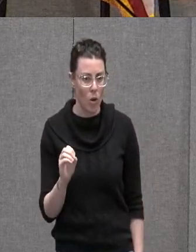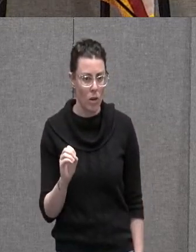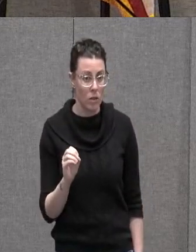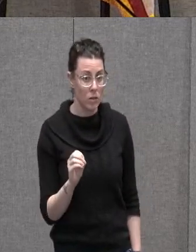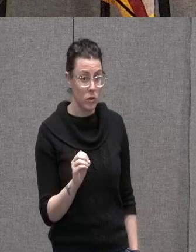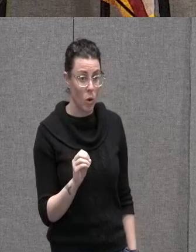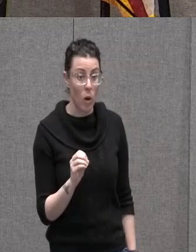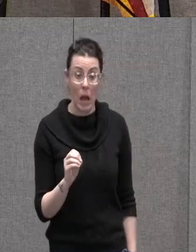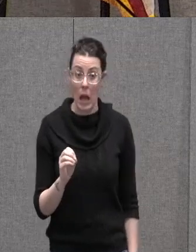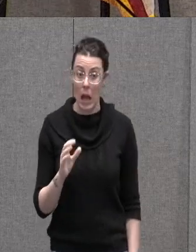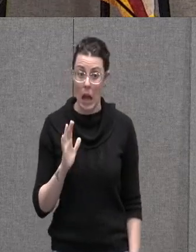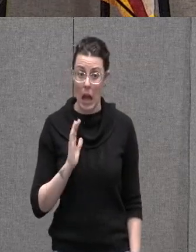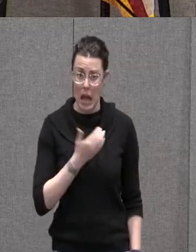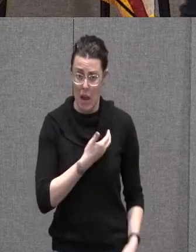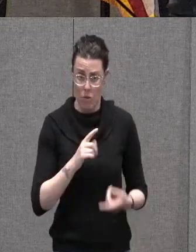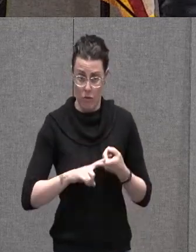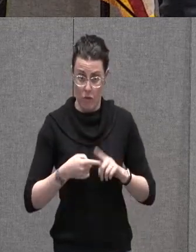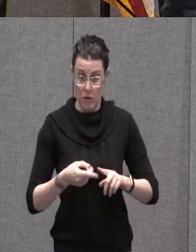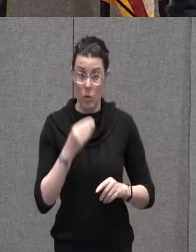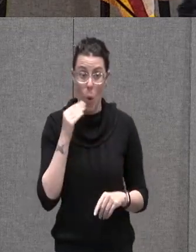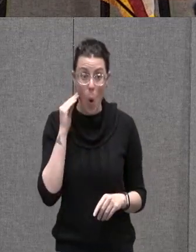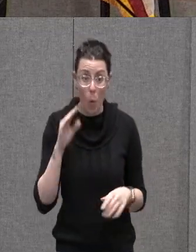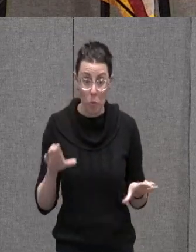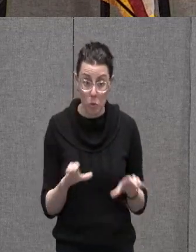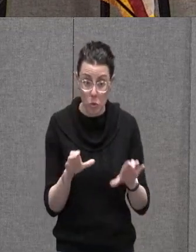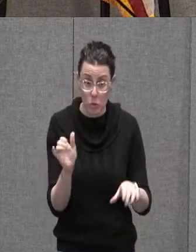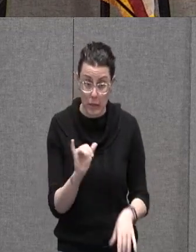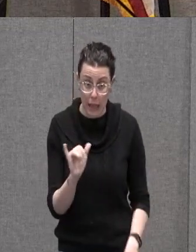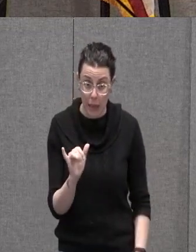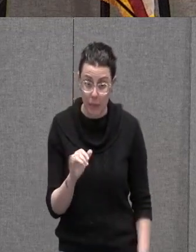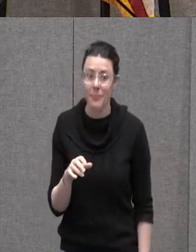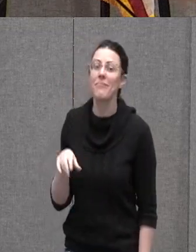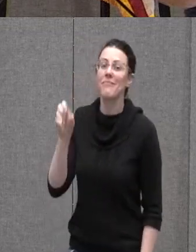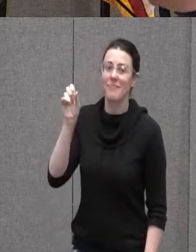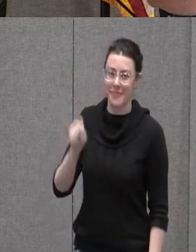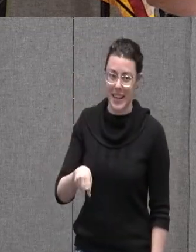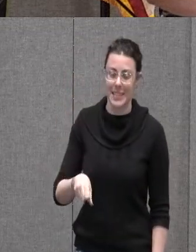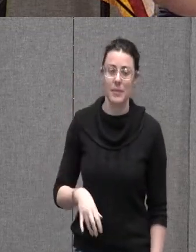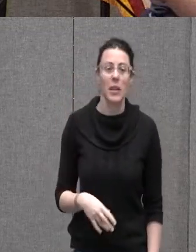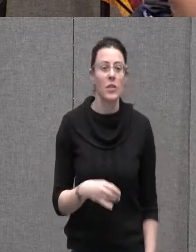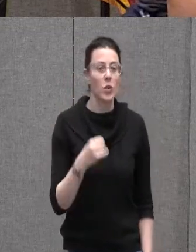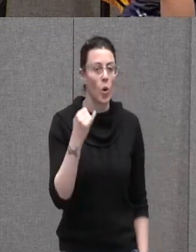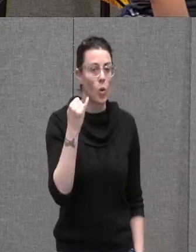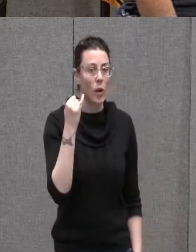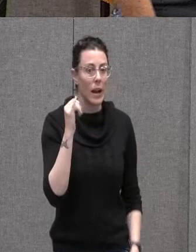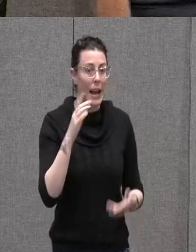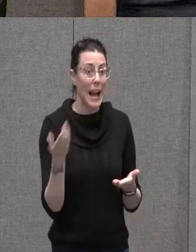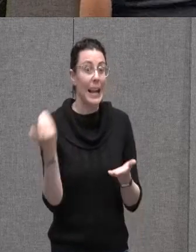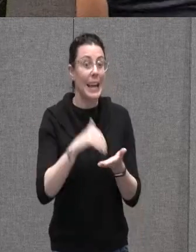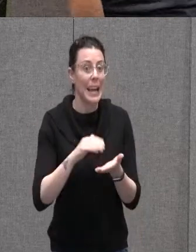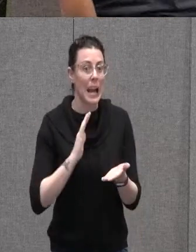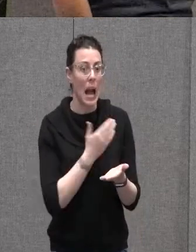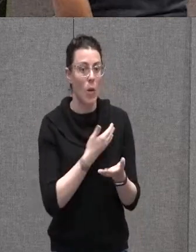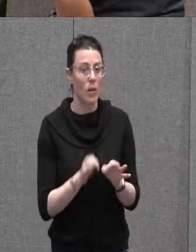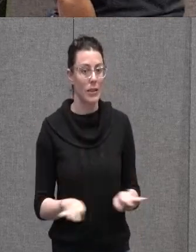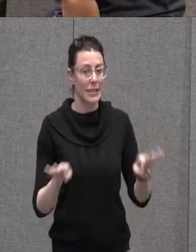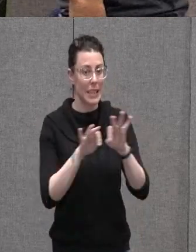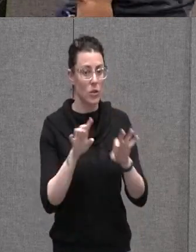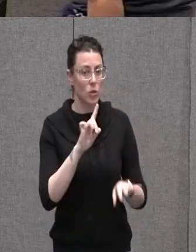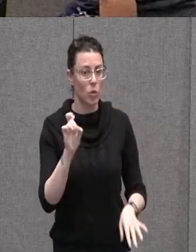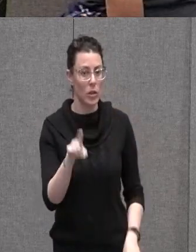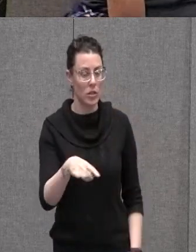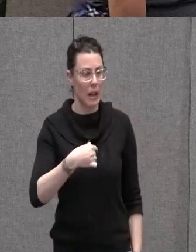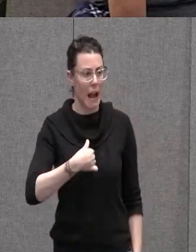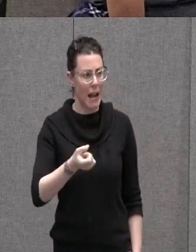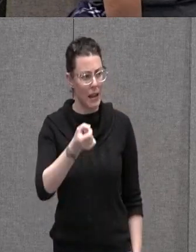home are going to do? Yes. So if we refer back to our central question, how can I understand